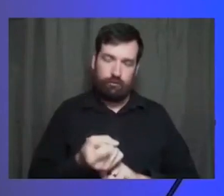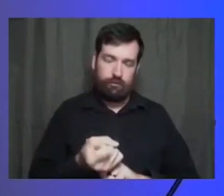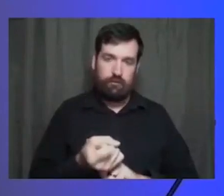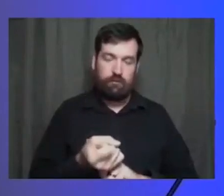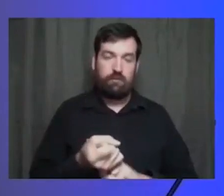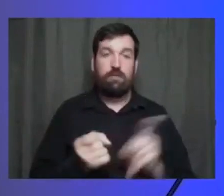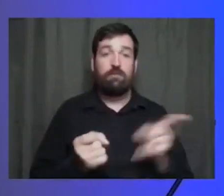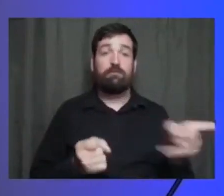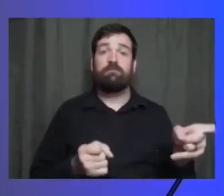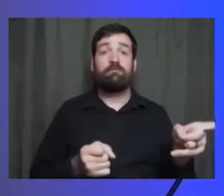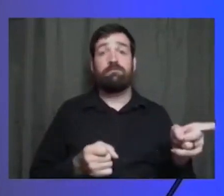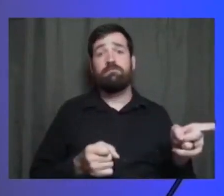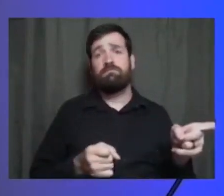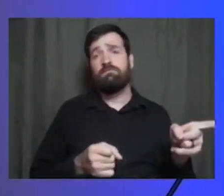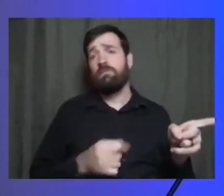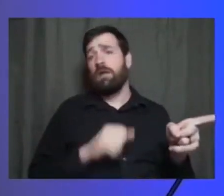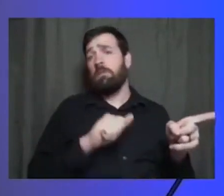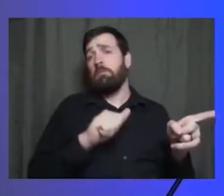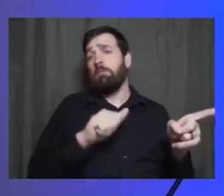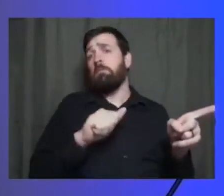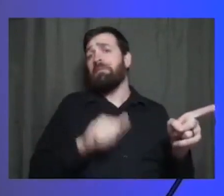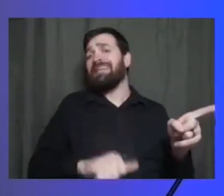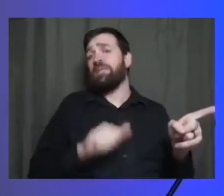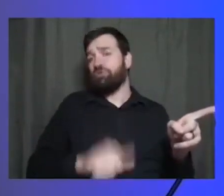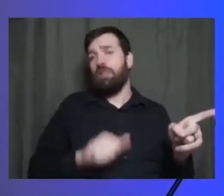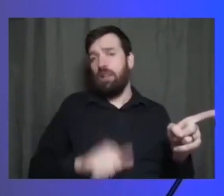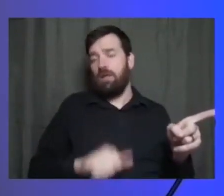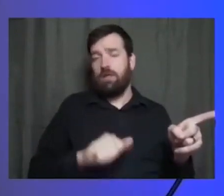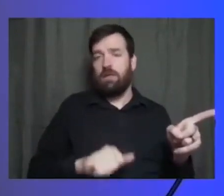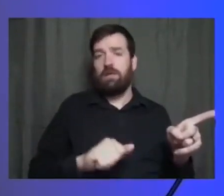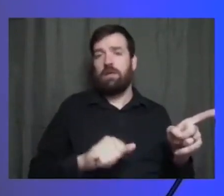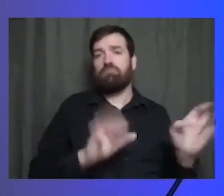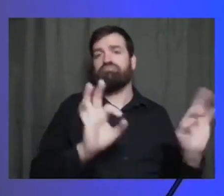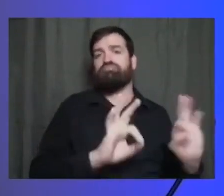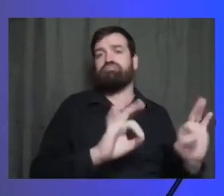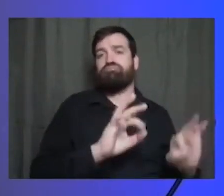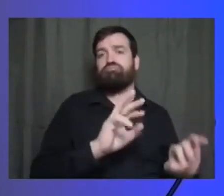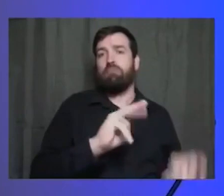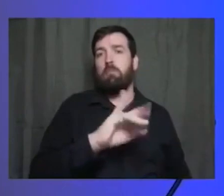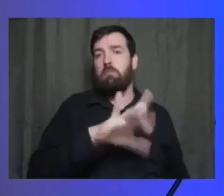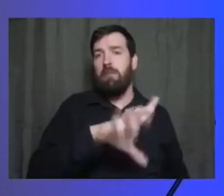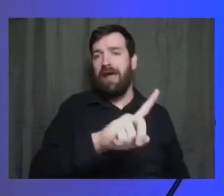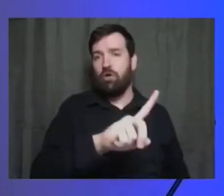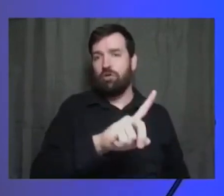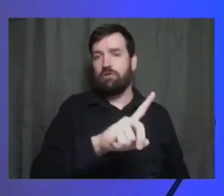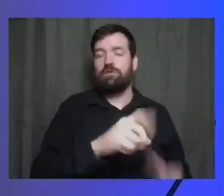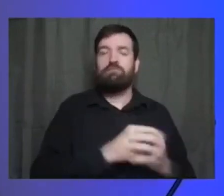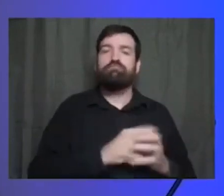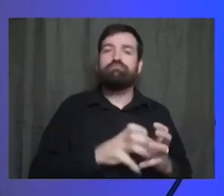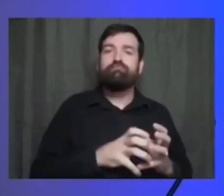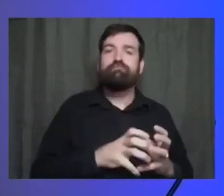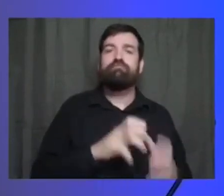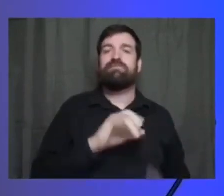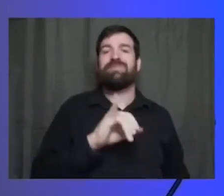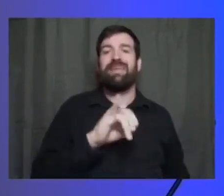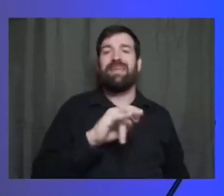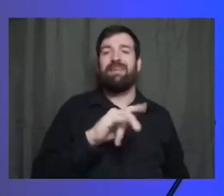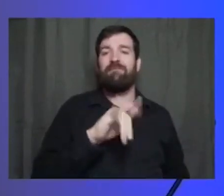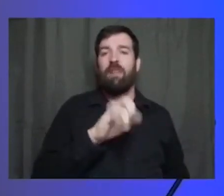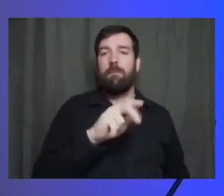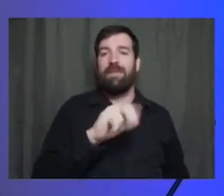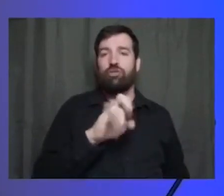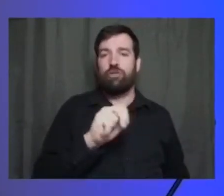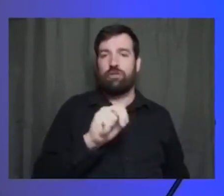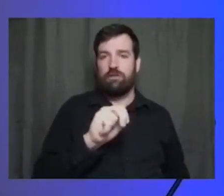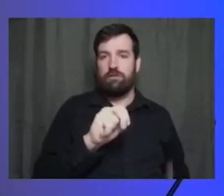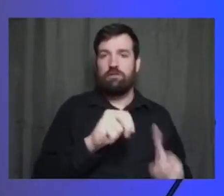is potentially a mild myocarditis or inflammation of the heart after having predominantly dose 2